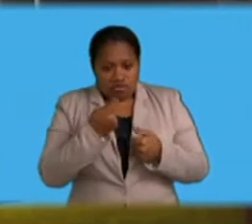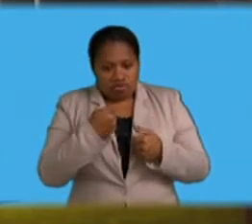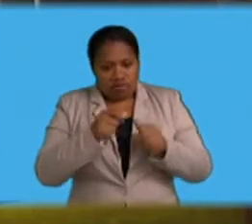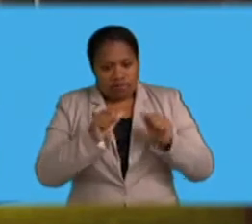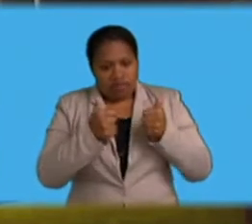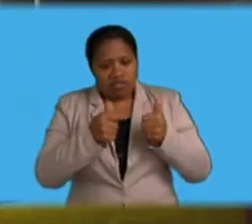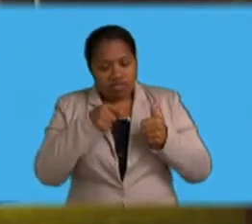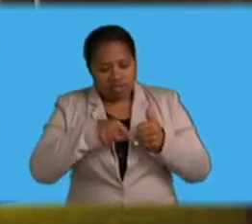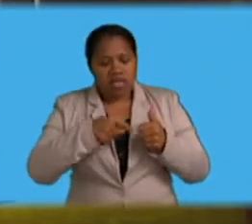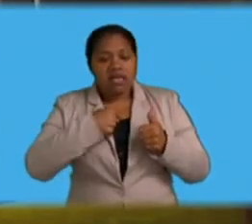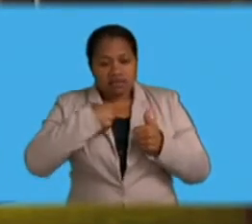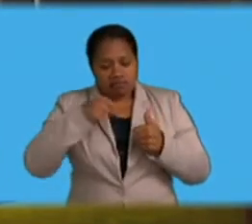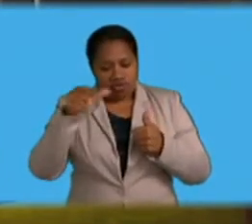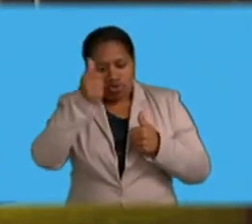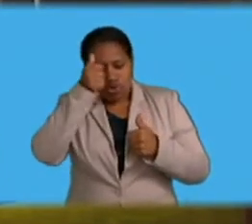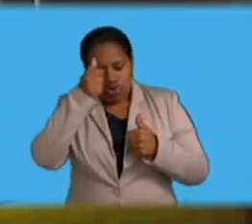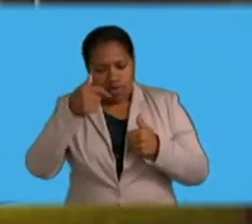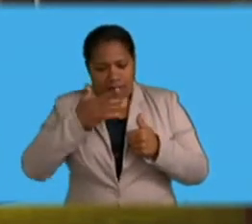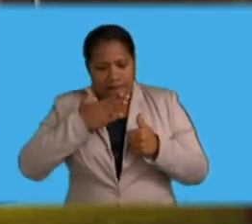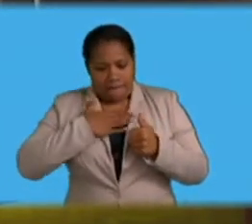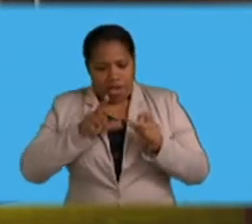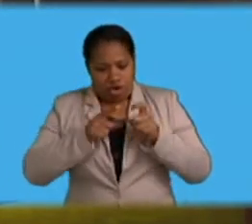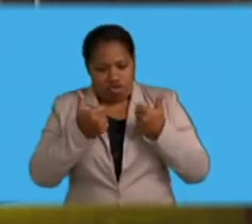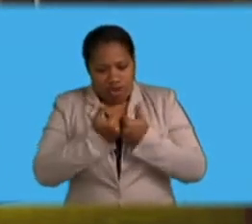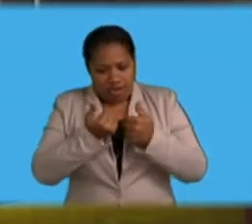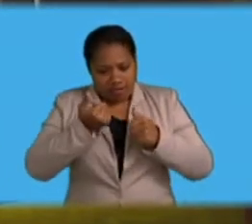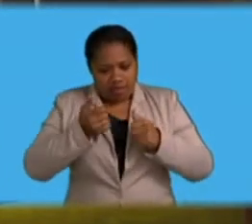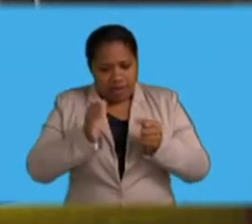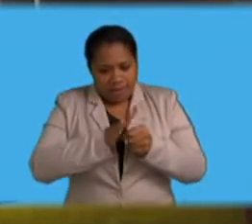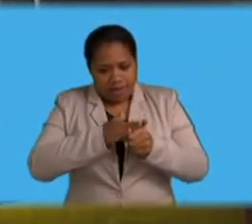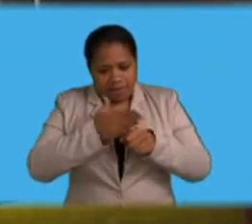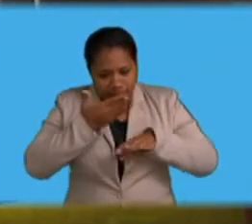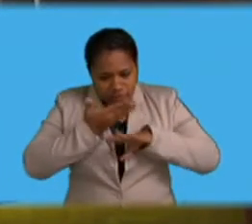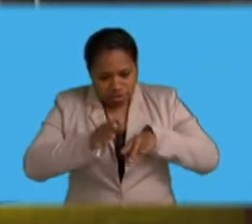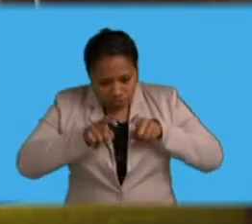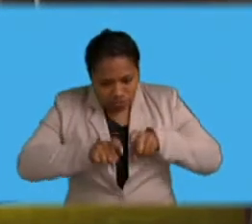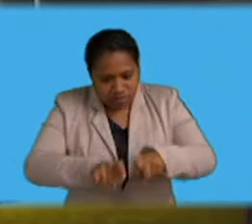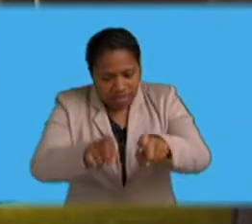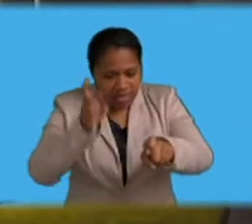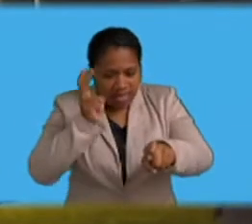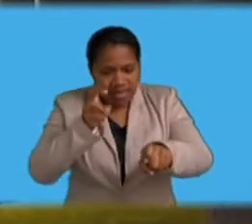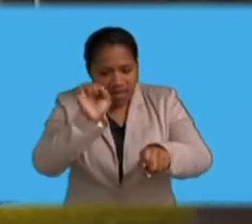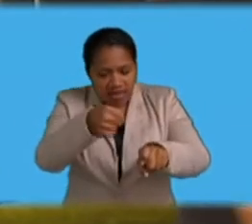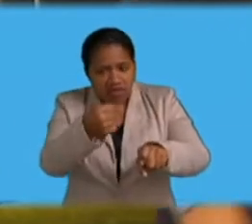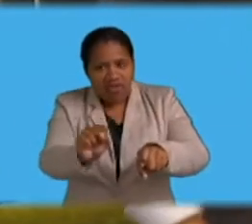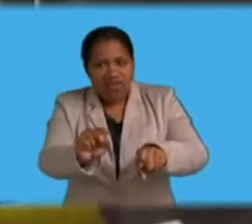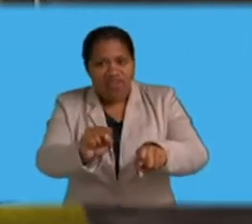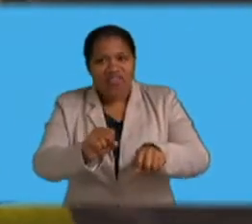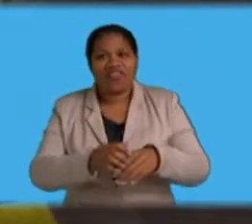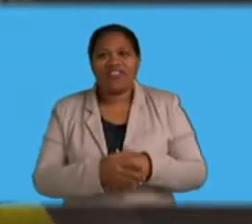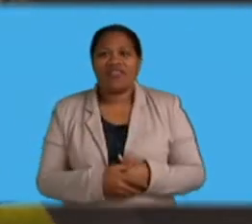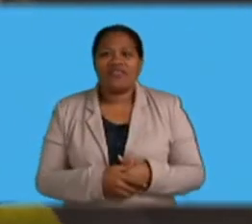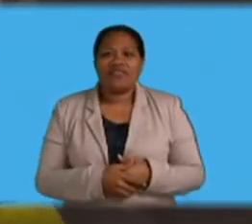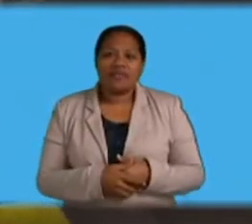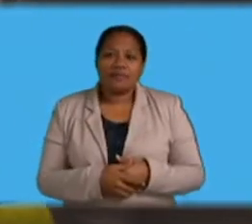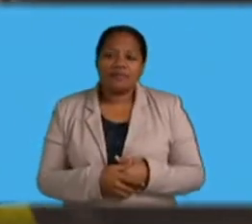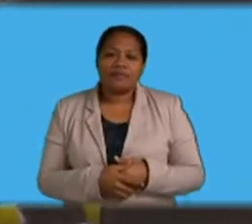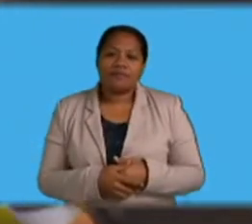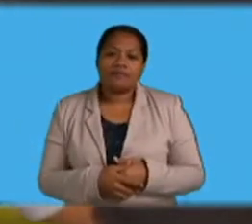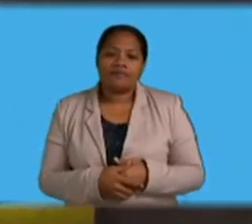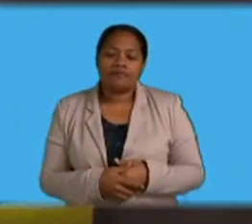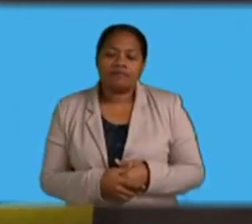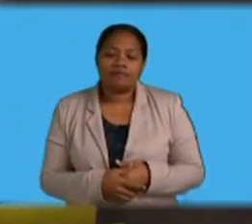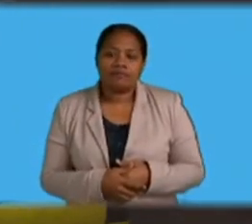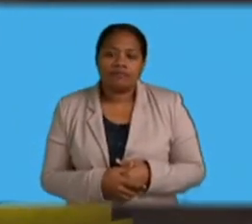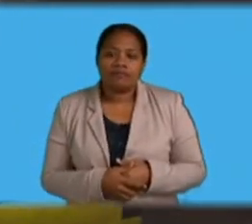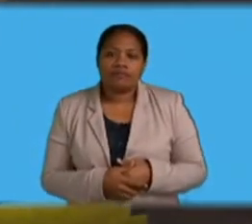So that's how it works, Madam Speaker. You know that you have your contract for a particular period of time. Now generally, Madam Speaker, you'll find also together with